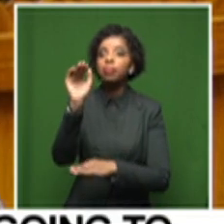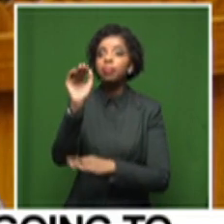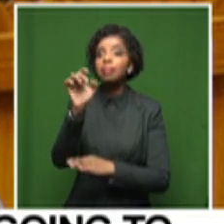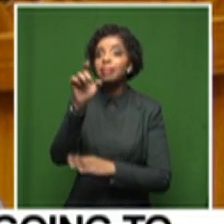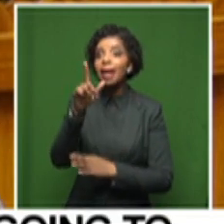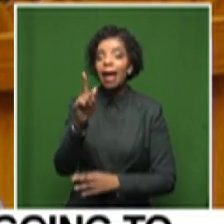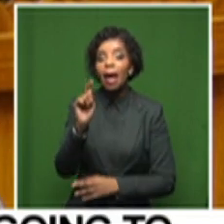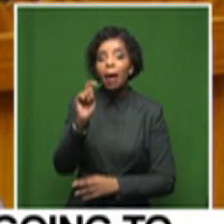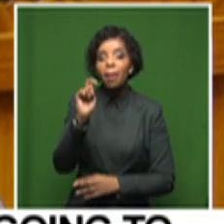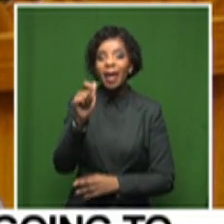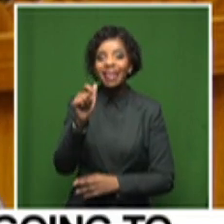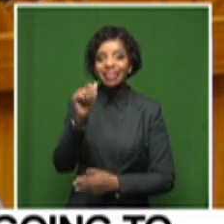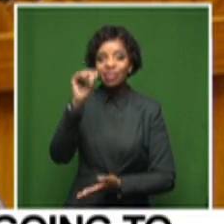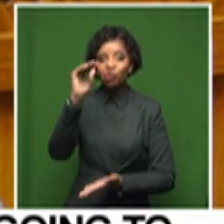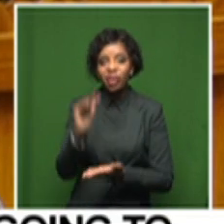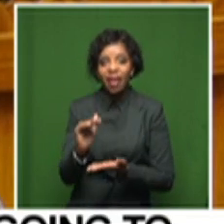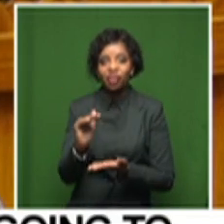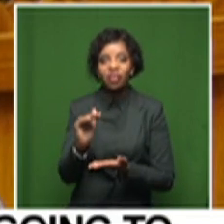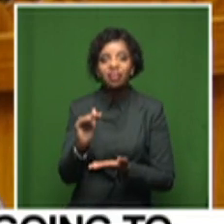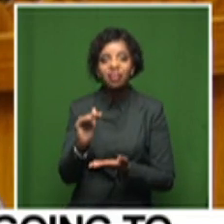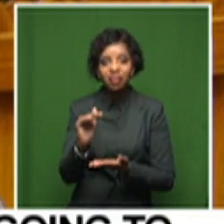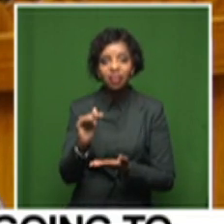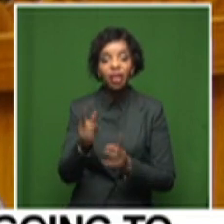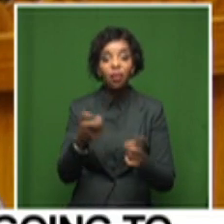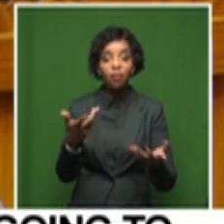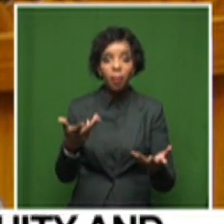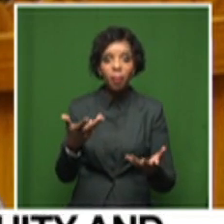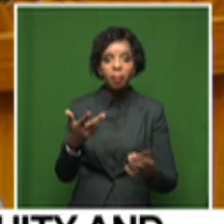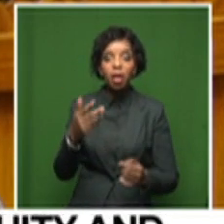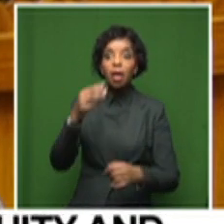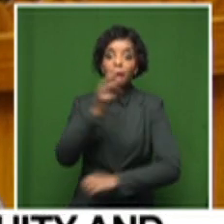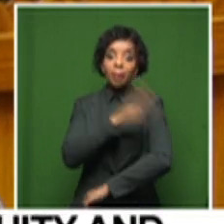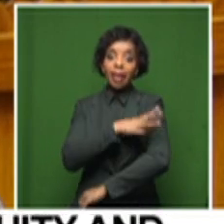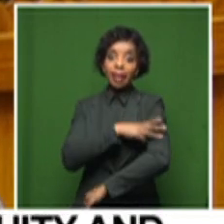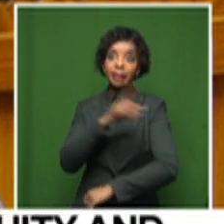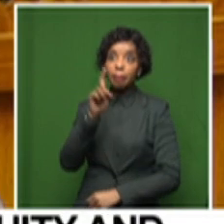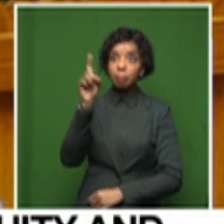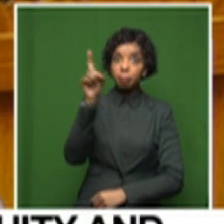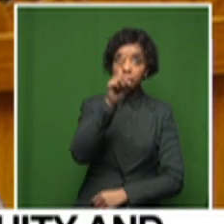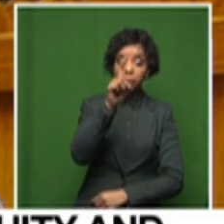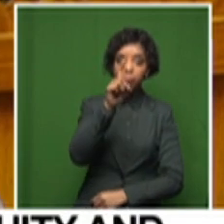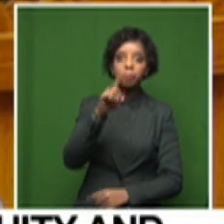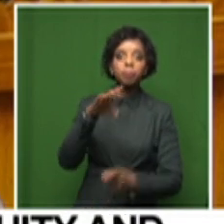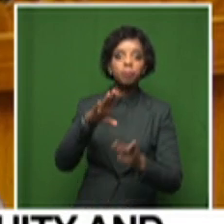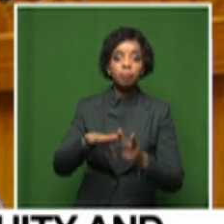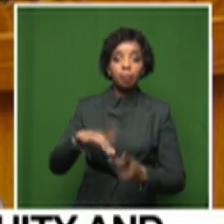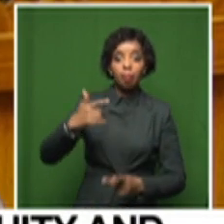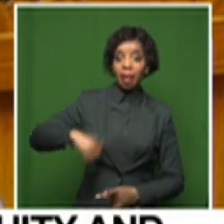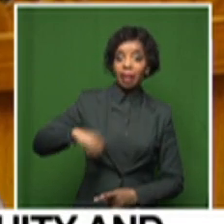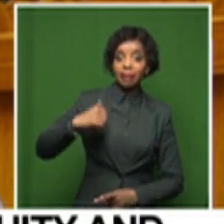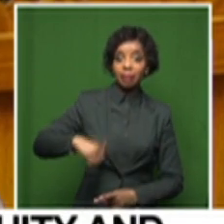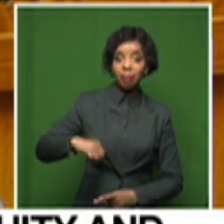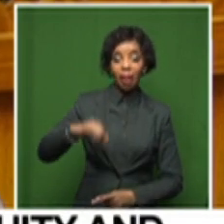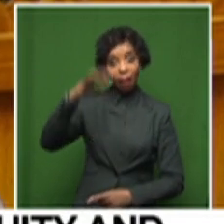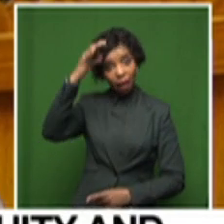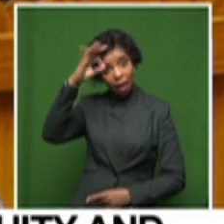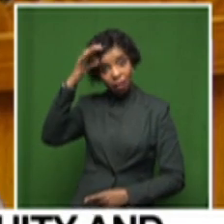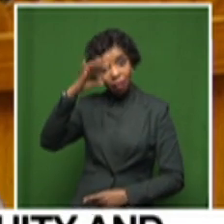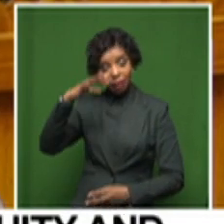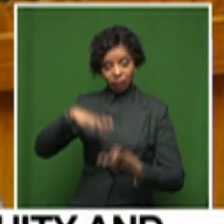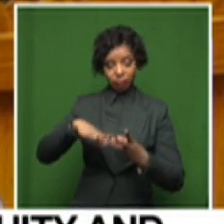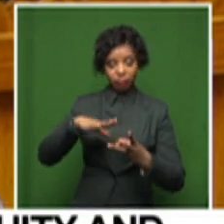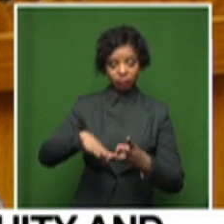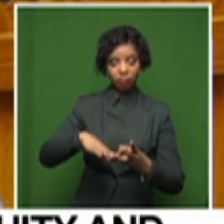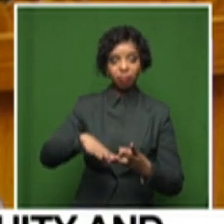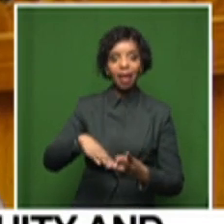reductions to management-level positions across national, provincial, and municipal governments, state-owned